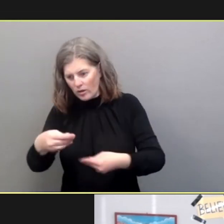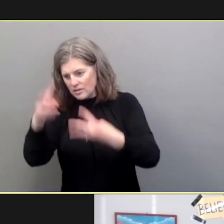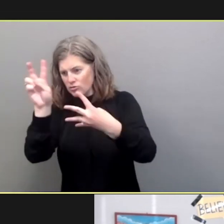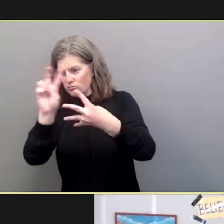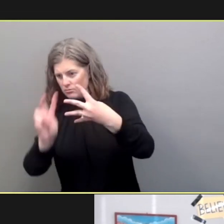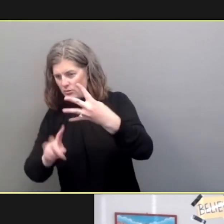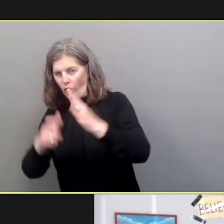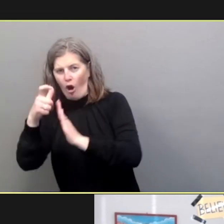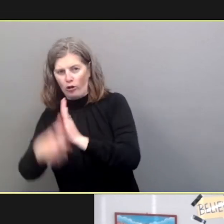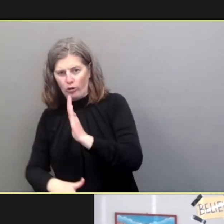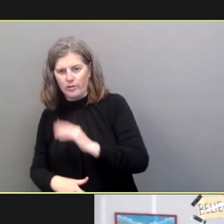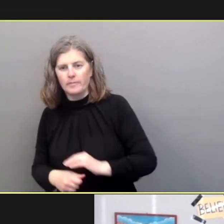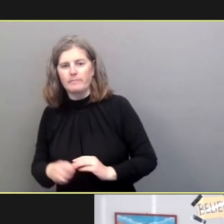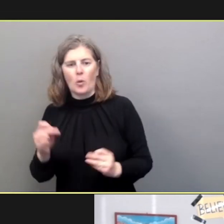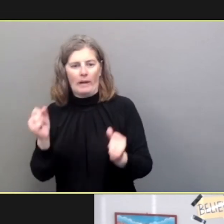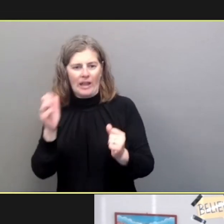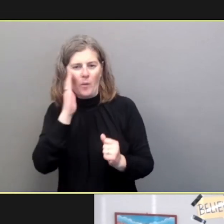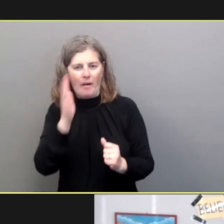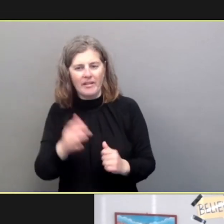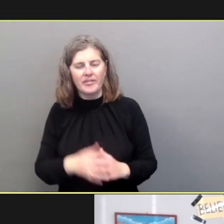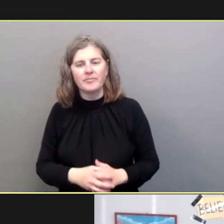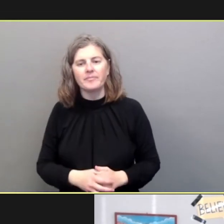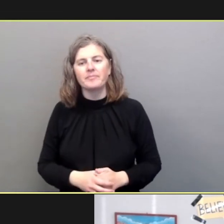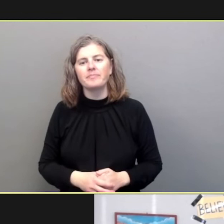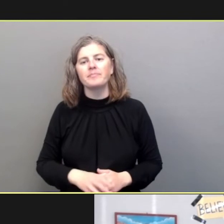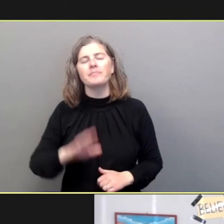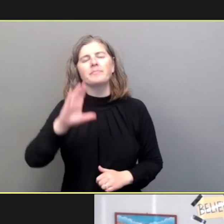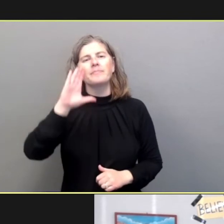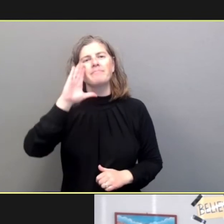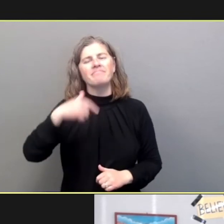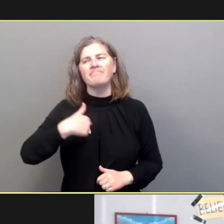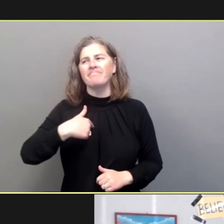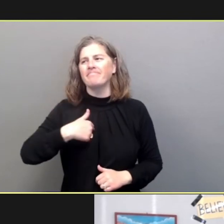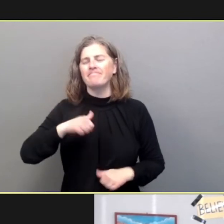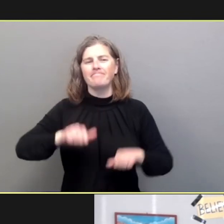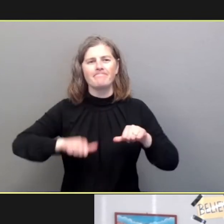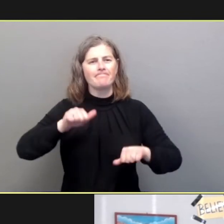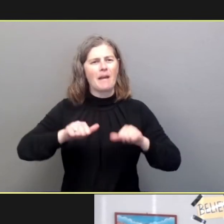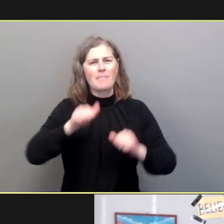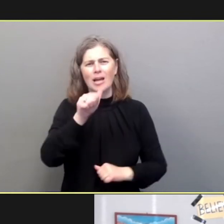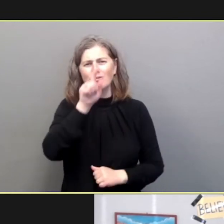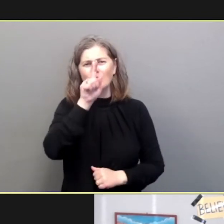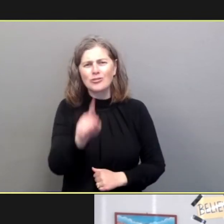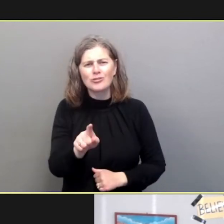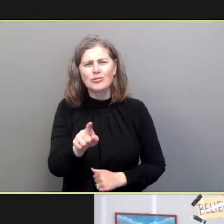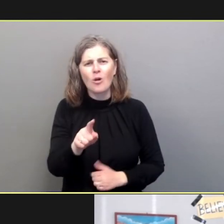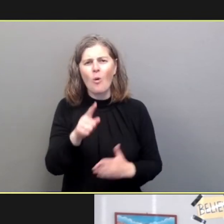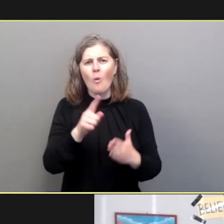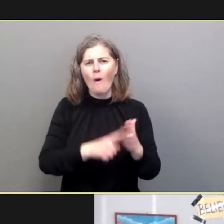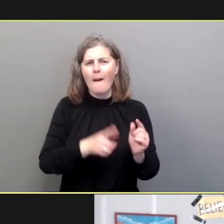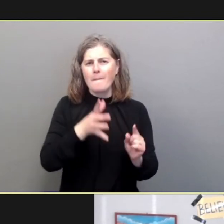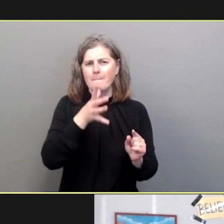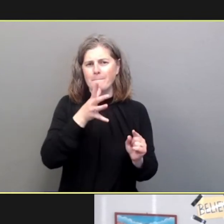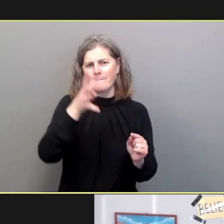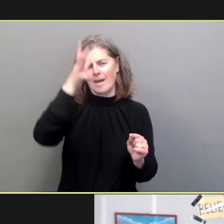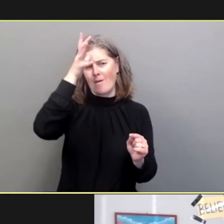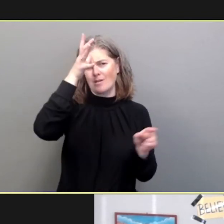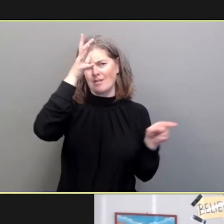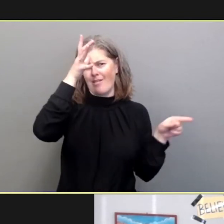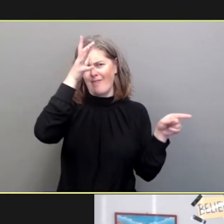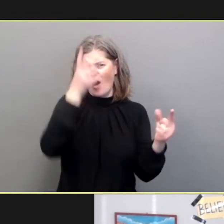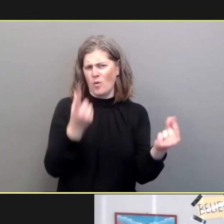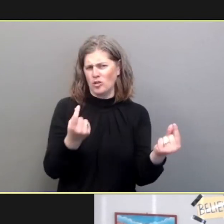it quickly. I'm not sure what the parents would do with